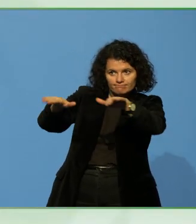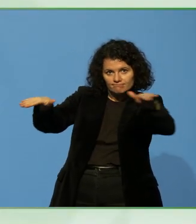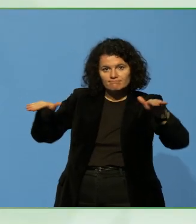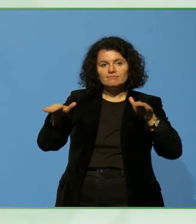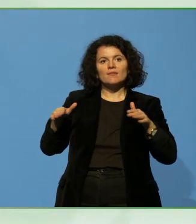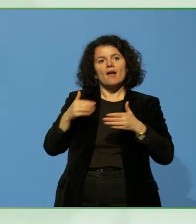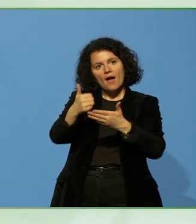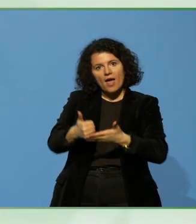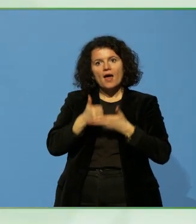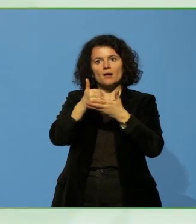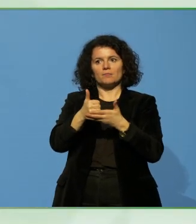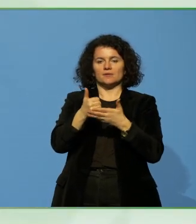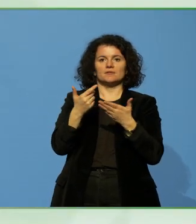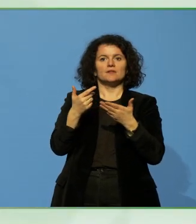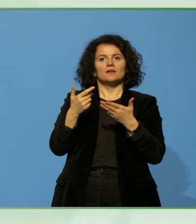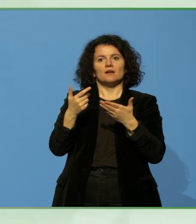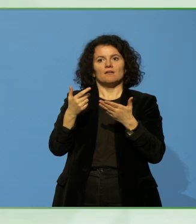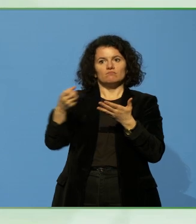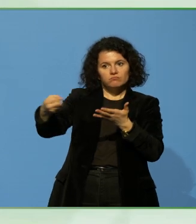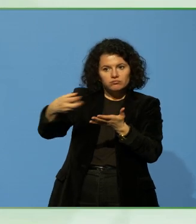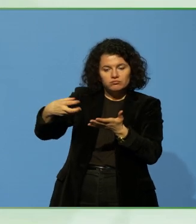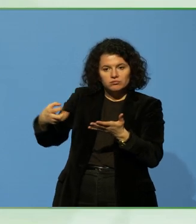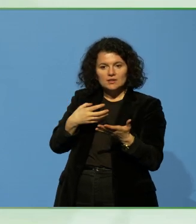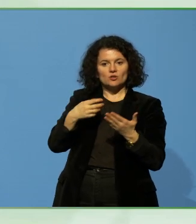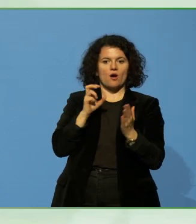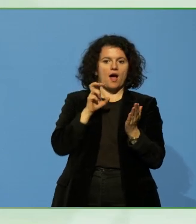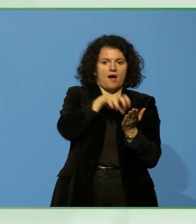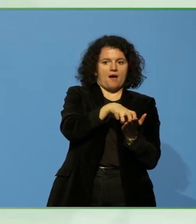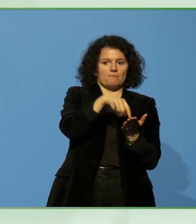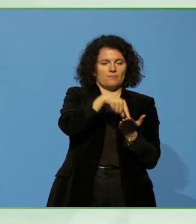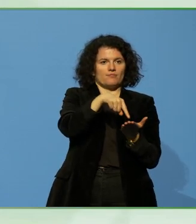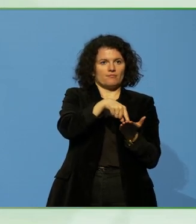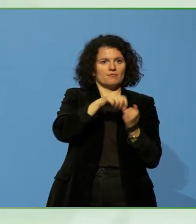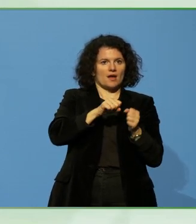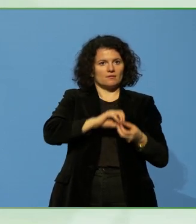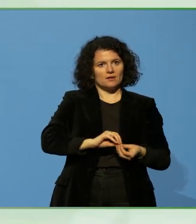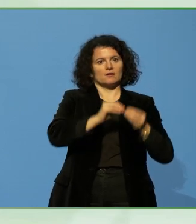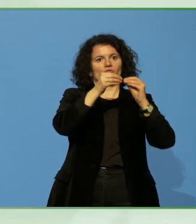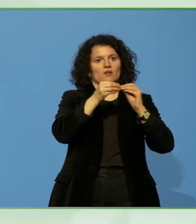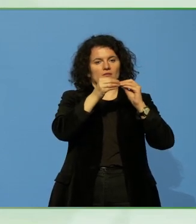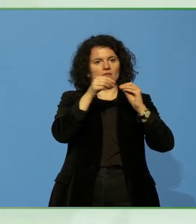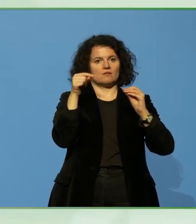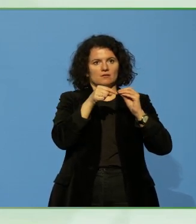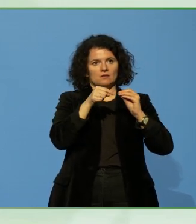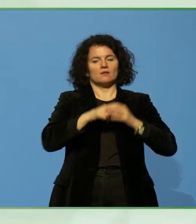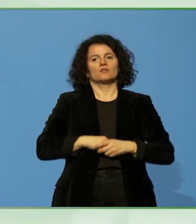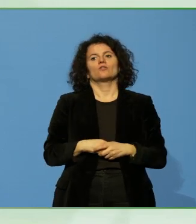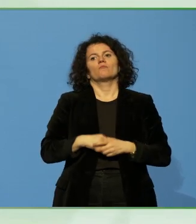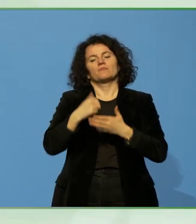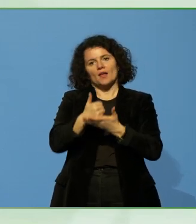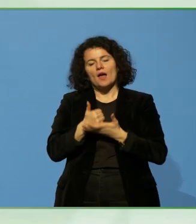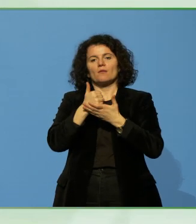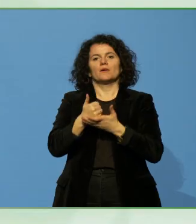really easy to understand. And I think Carmen gave a couple of examples how we could do that. So it's on the radar, it's important for us,